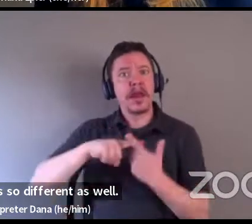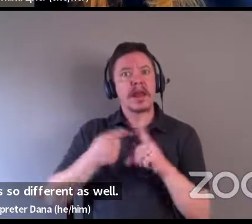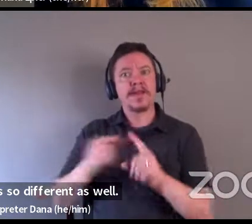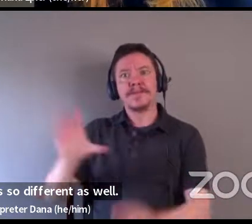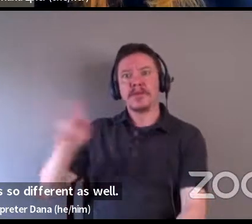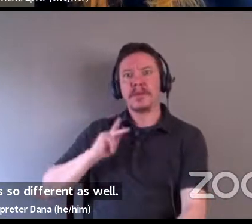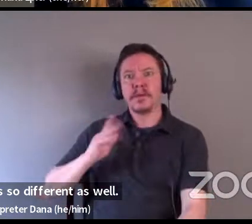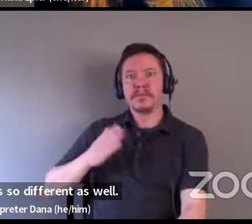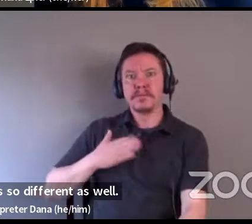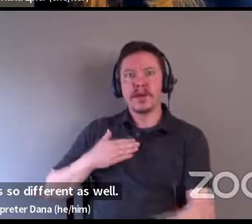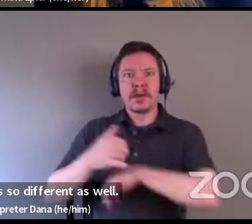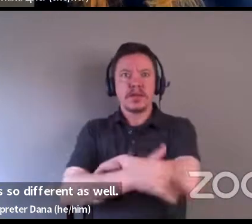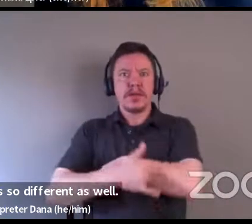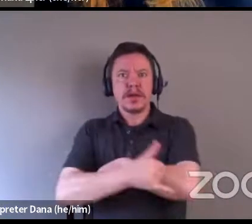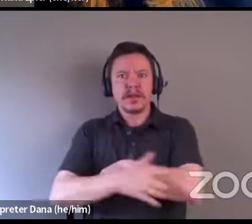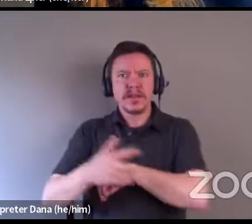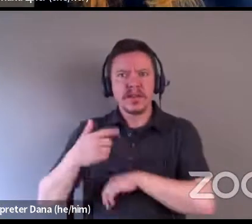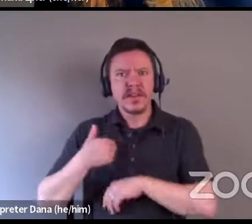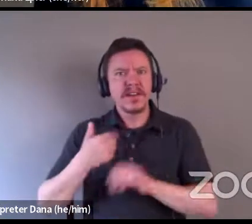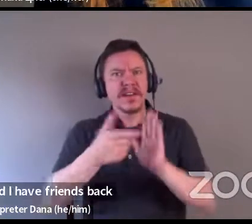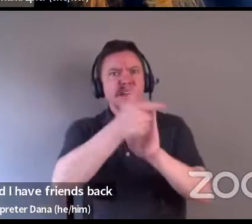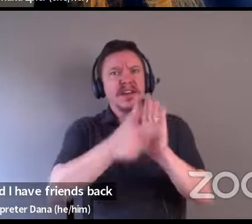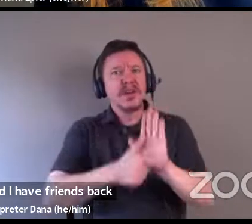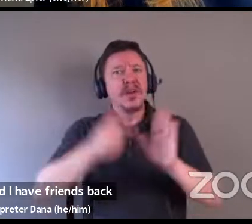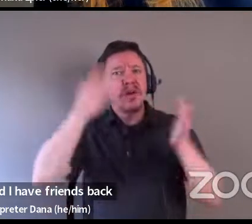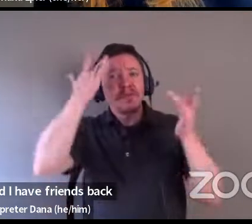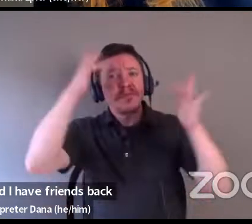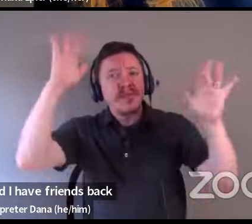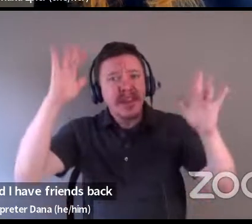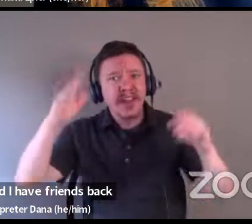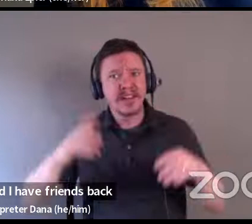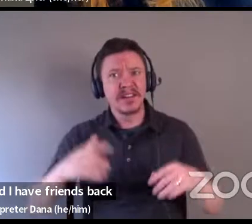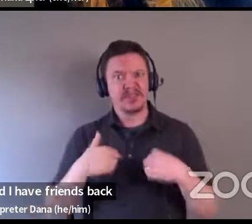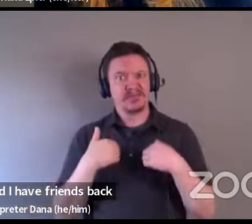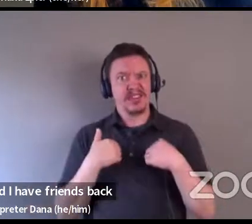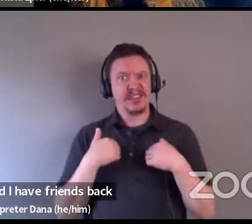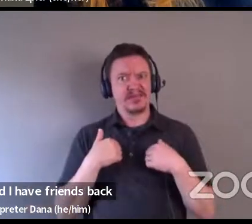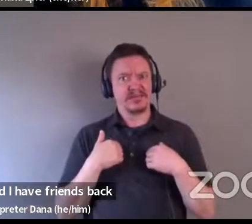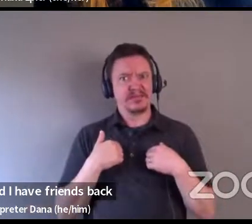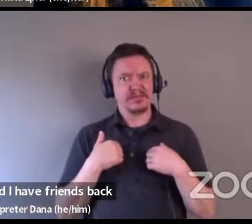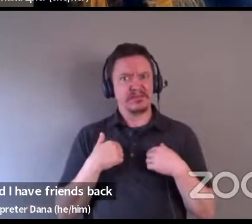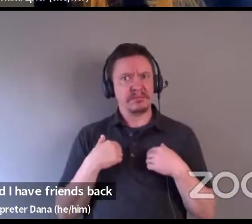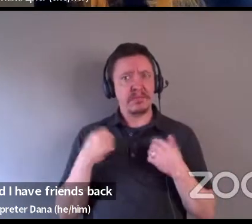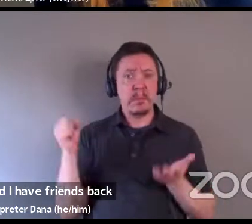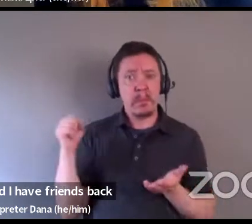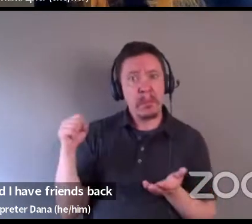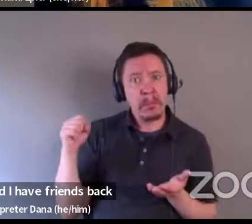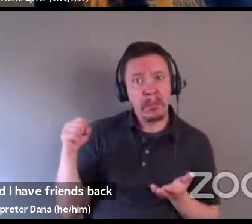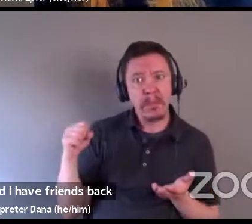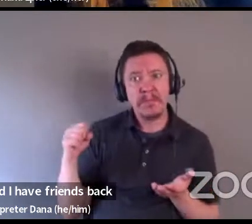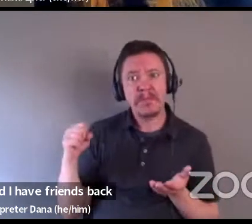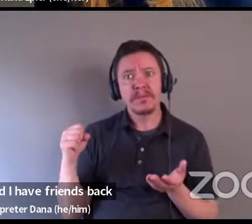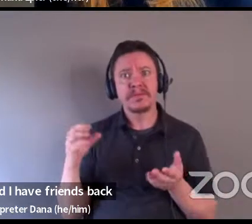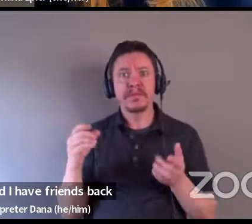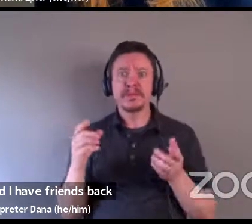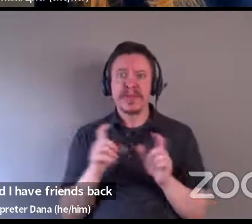say, but your laws are so brilliant. And I was like, yeah, but the people here don't think